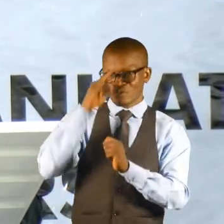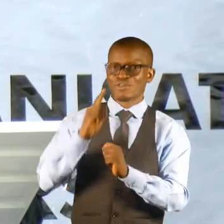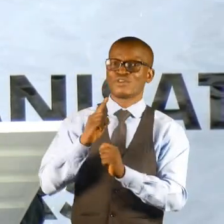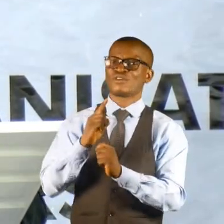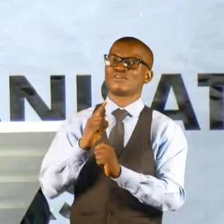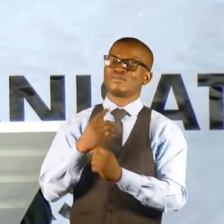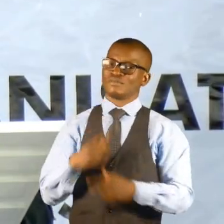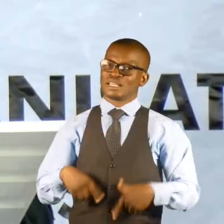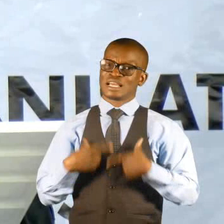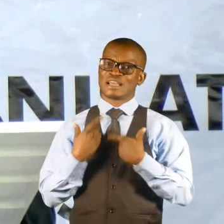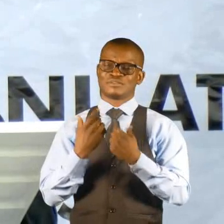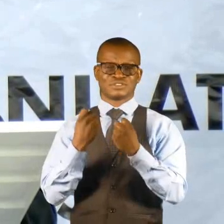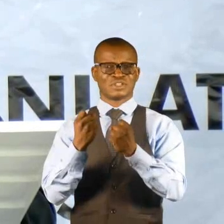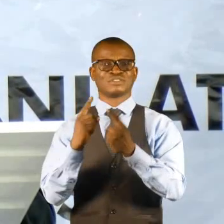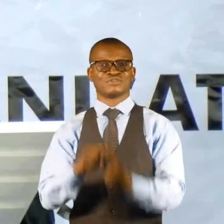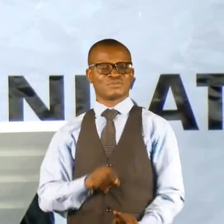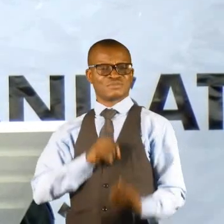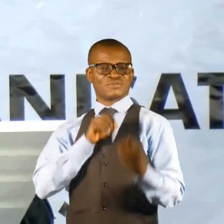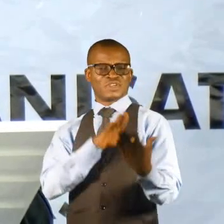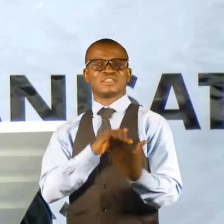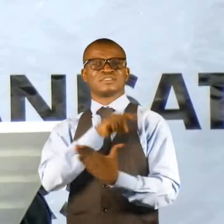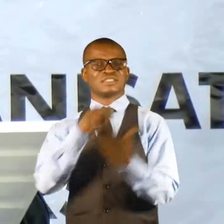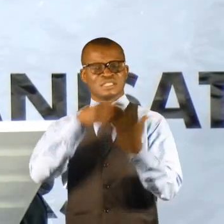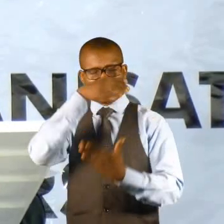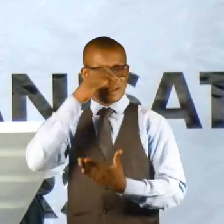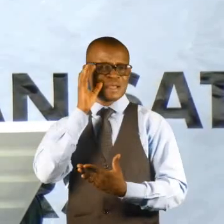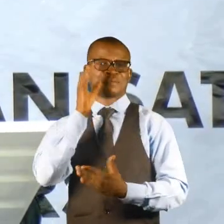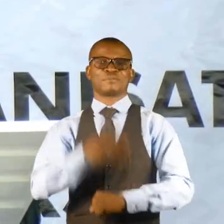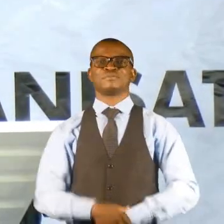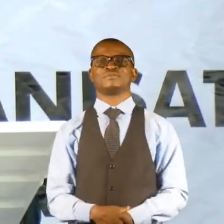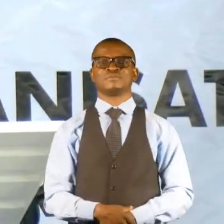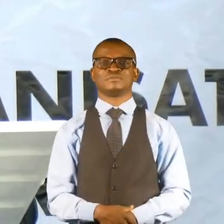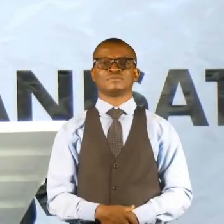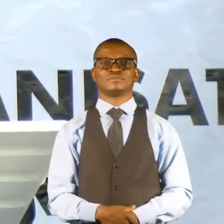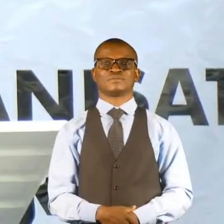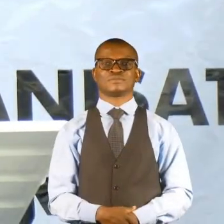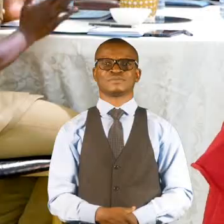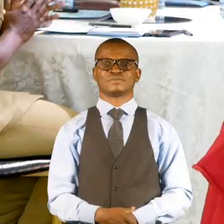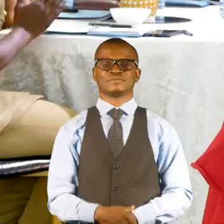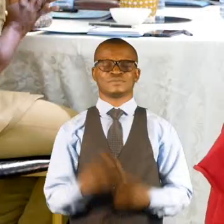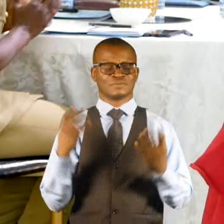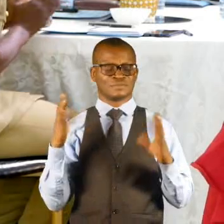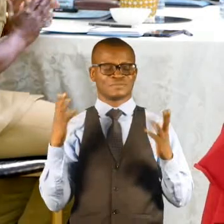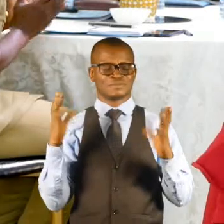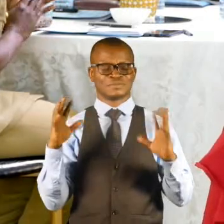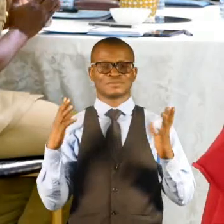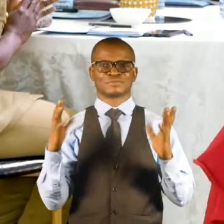together, for there lies our strength to holistically confront this ugly phenomenon.